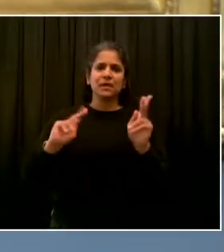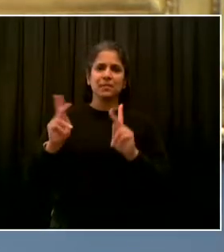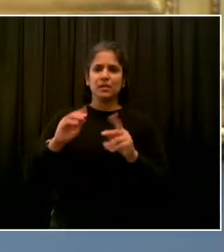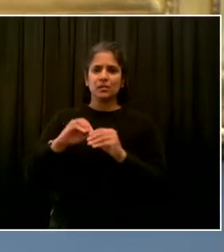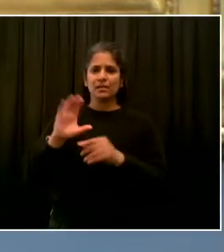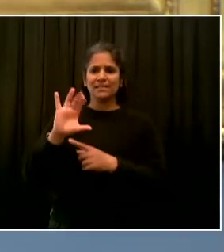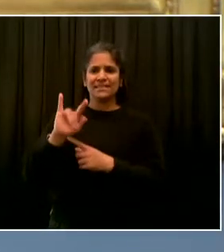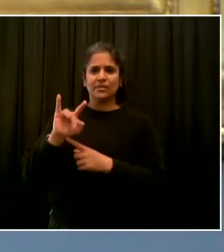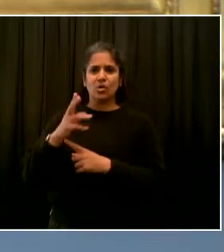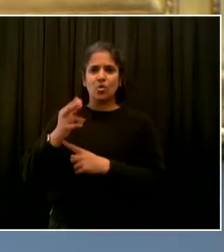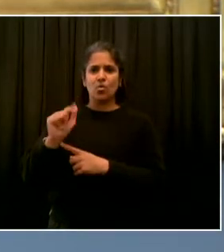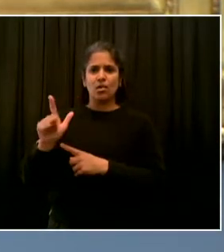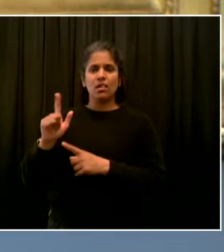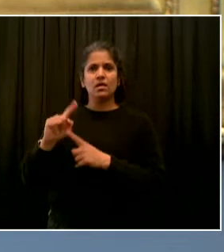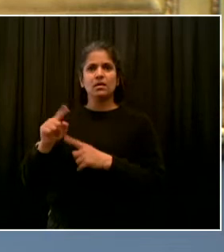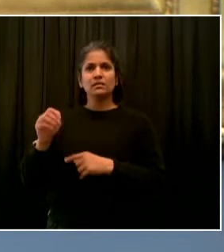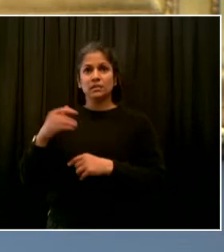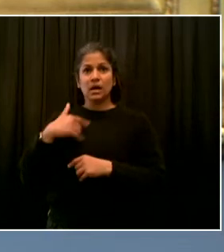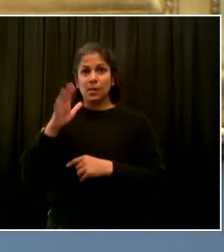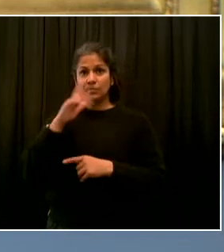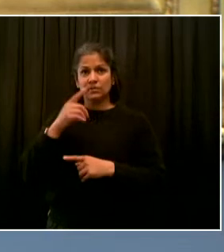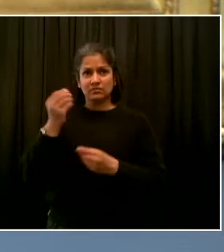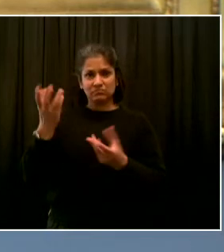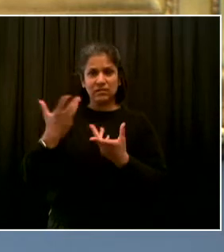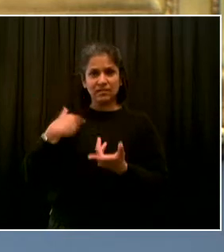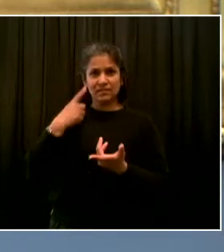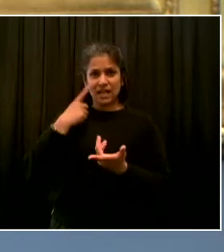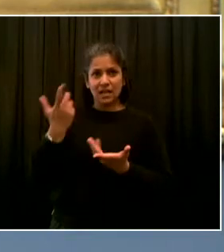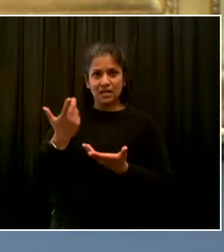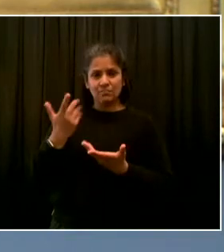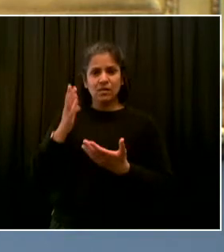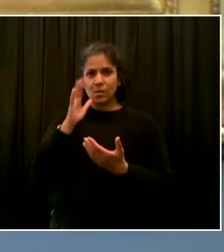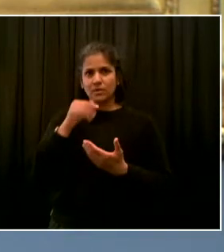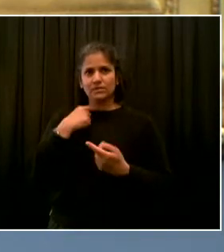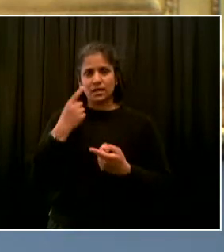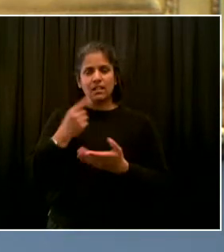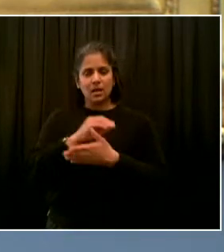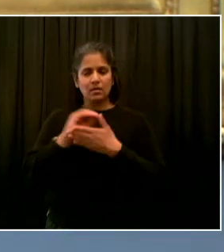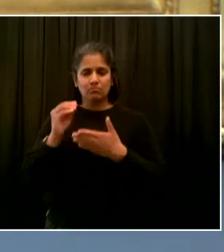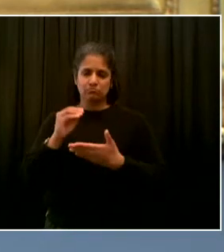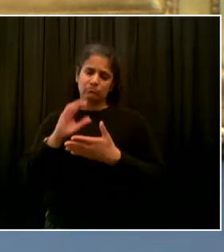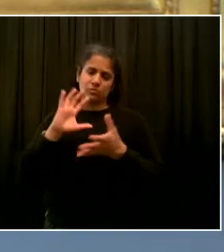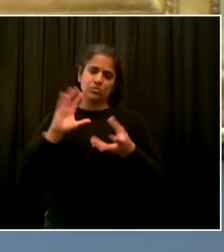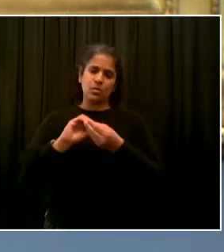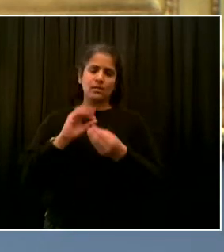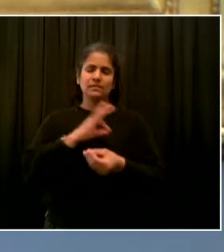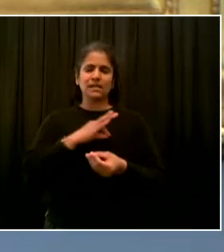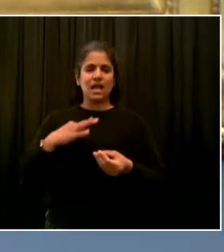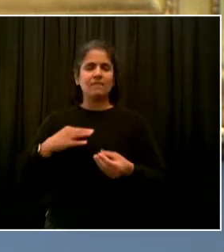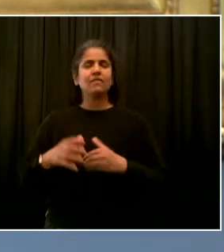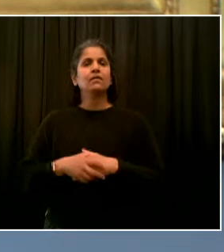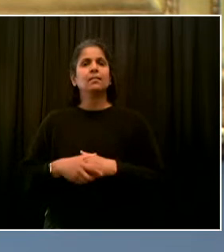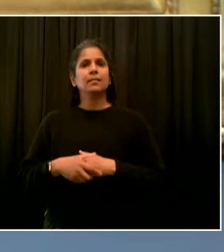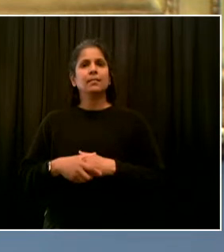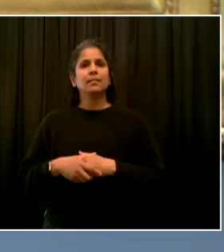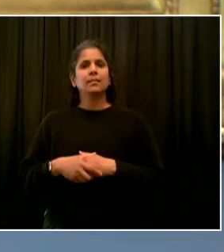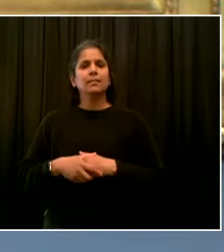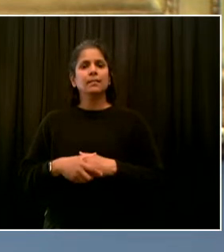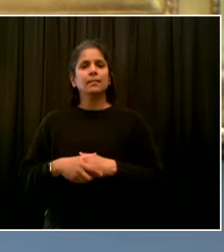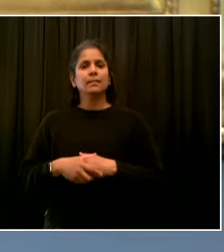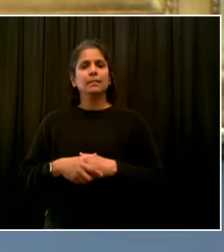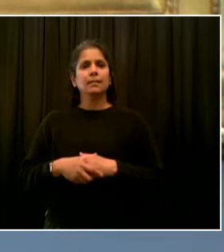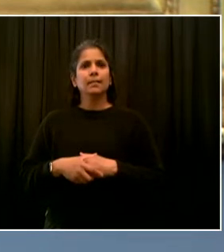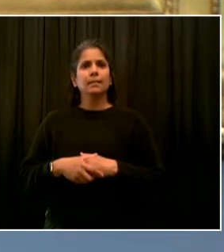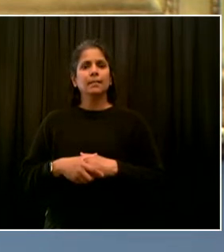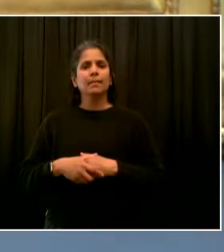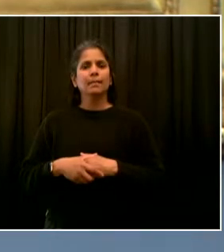our staffers here. Mr. Mayor, so much about the budget is sequencing and the order in which things get rolled out and announced, and the order in which the